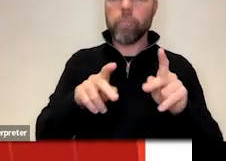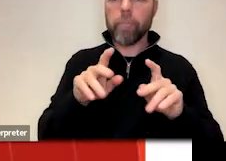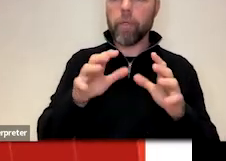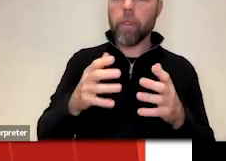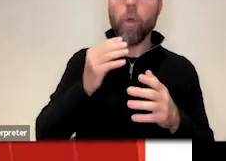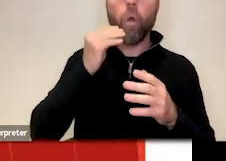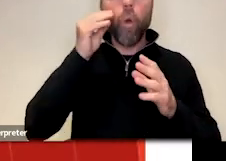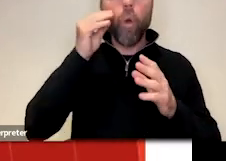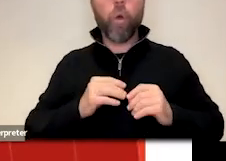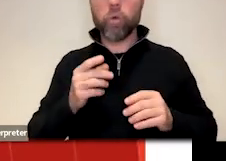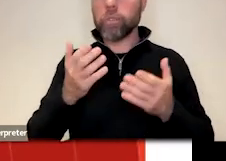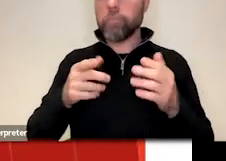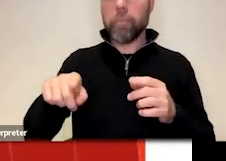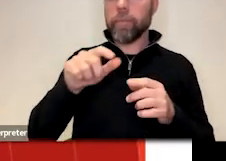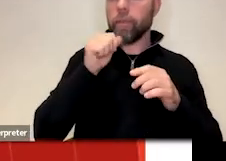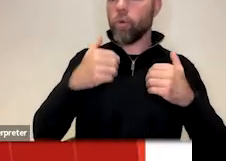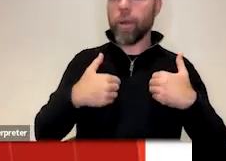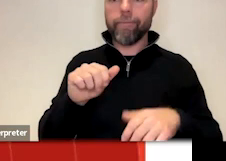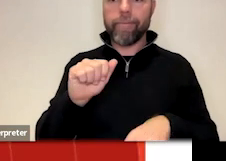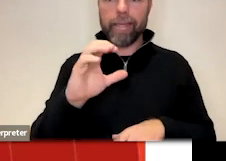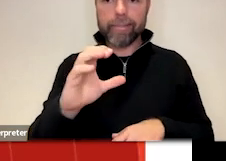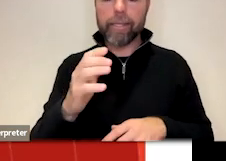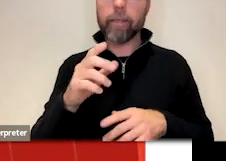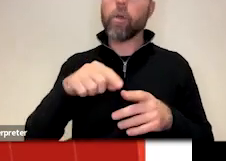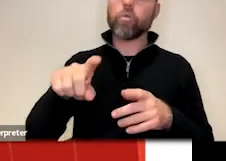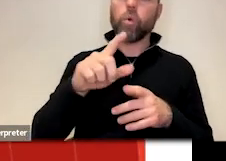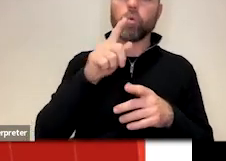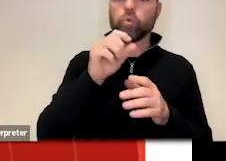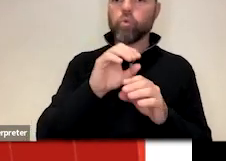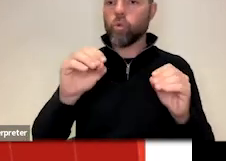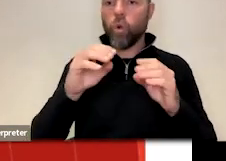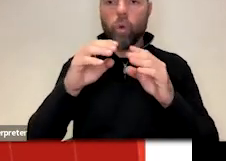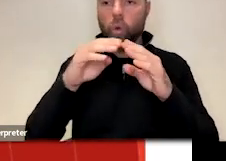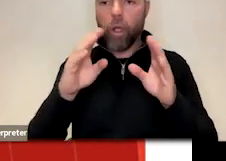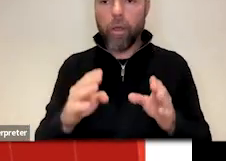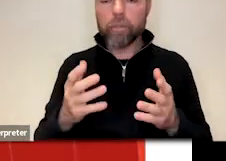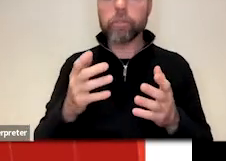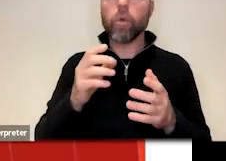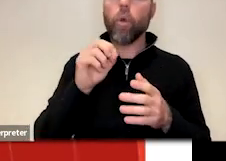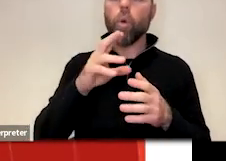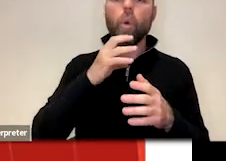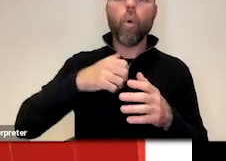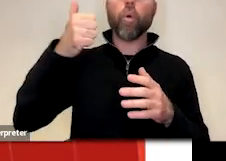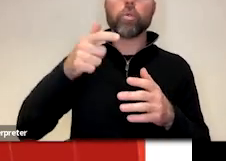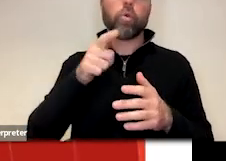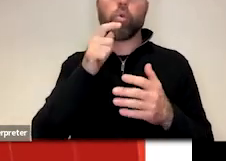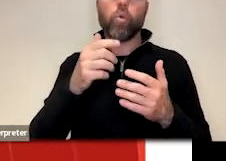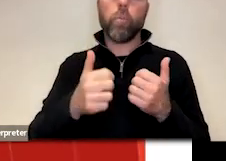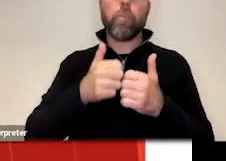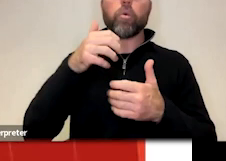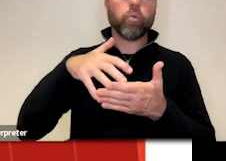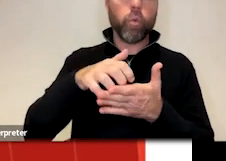homeowners who don't have air conditioning, those who are unhoused, and seniors who are most prone to heat